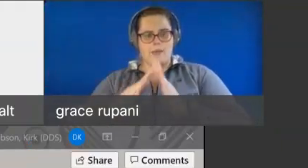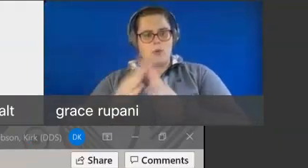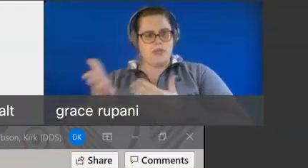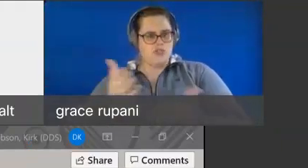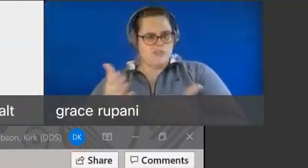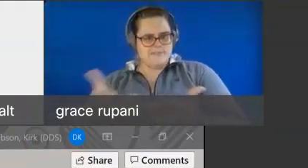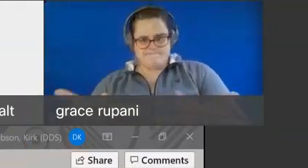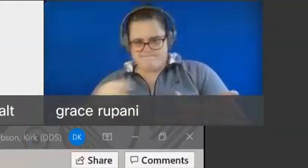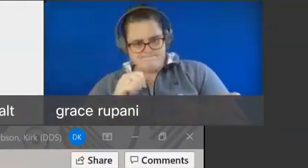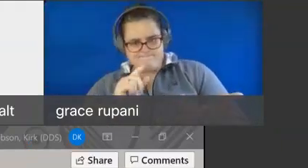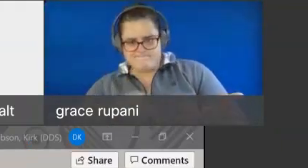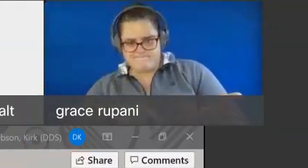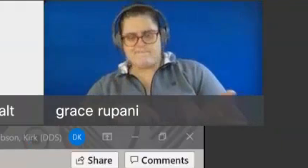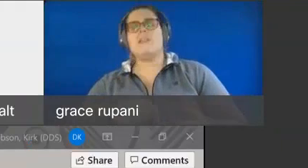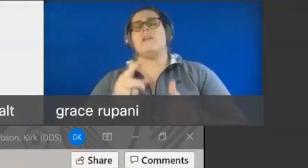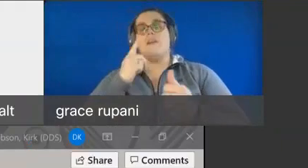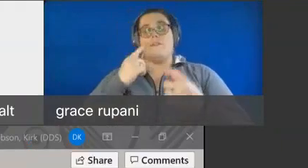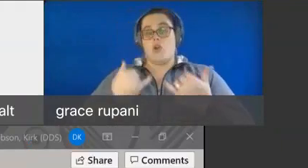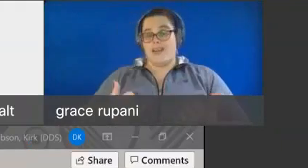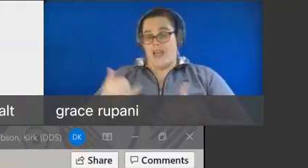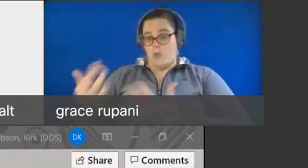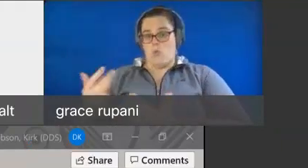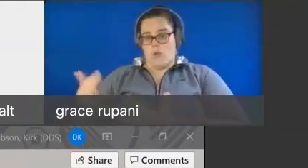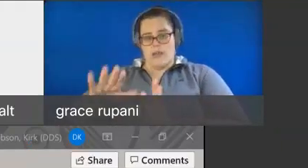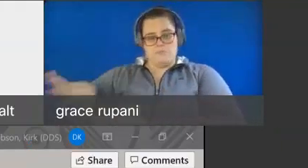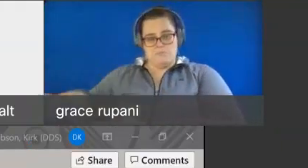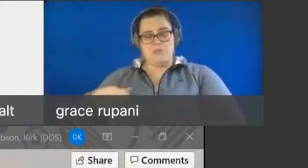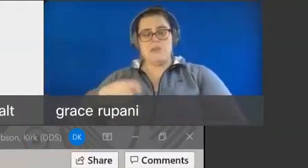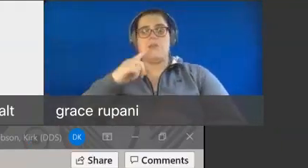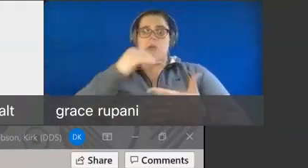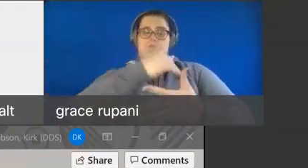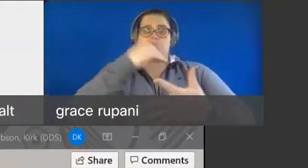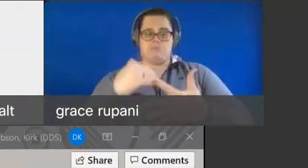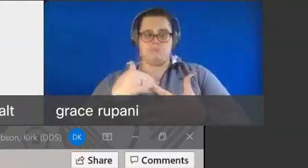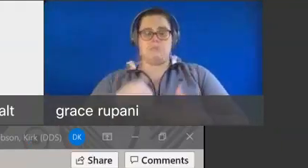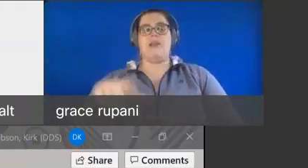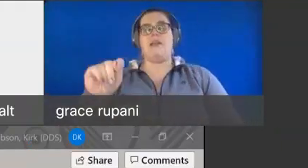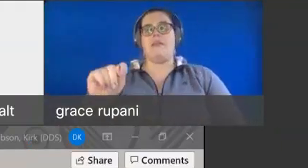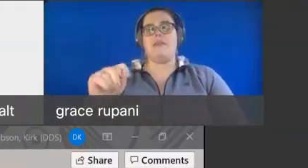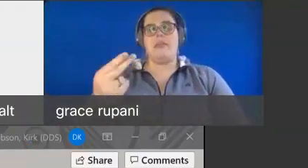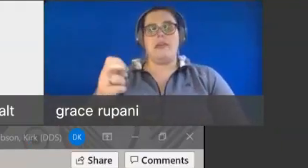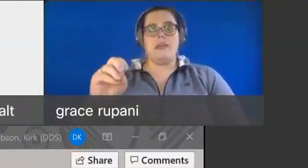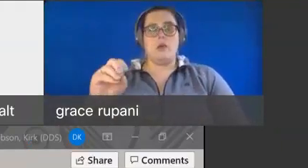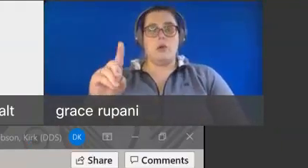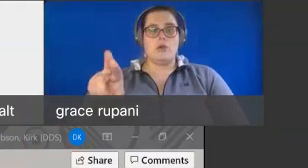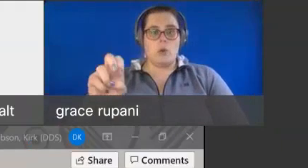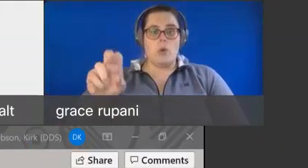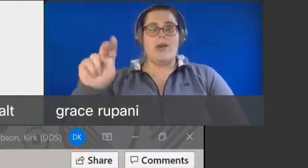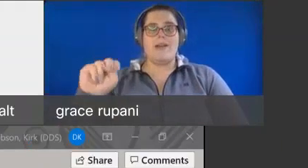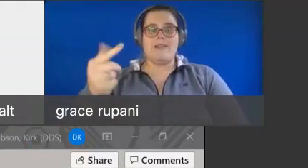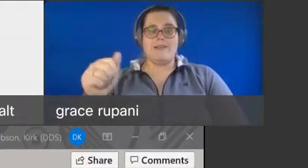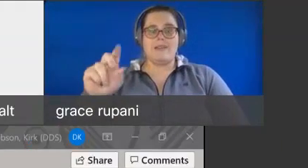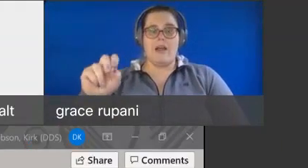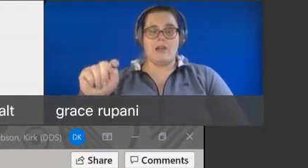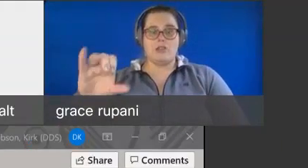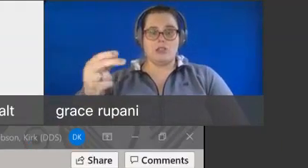over to Theodore Nagachu with Galaxy Healthcare to briefly introduce this organization, and in about 2 to 3 minutes, just summarize